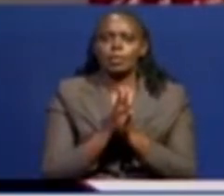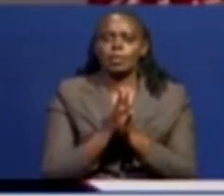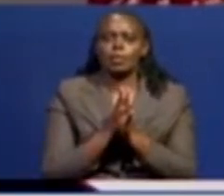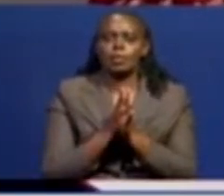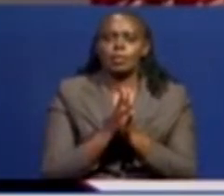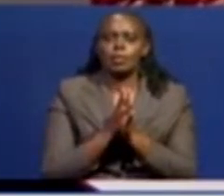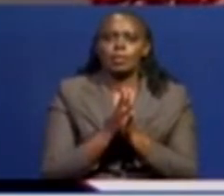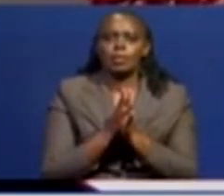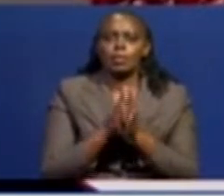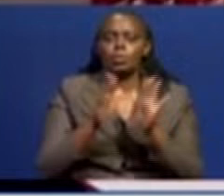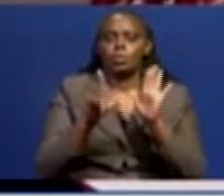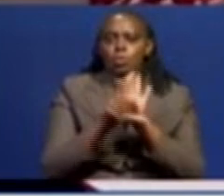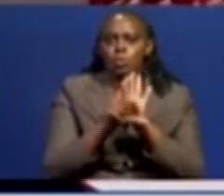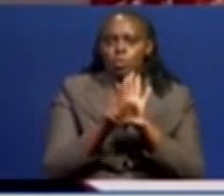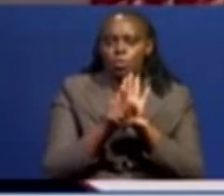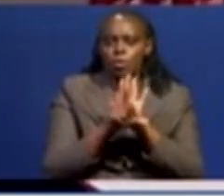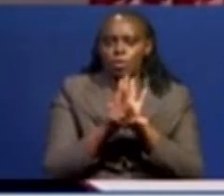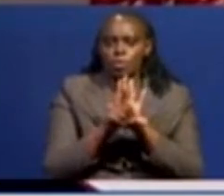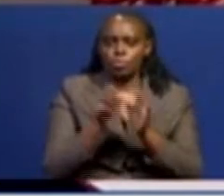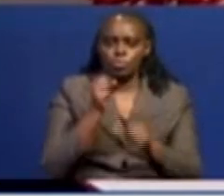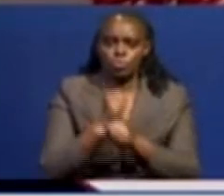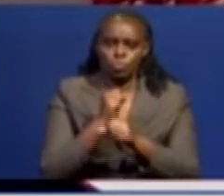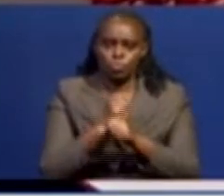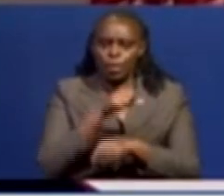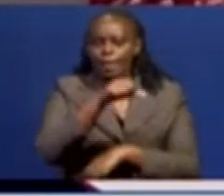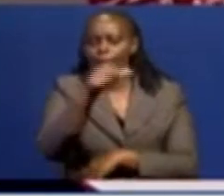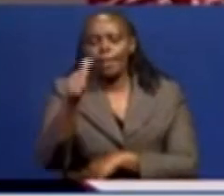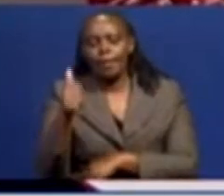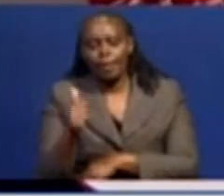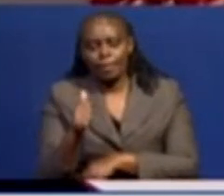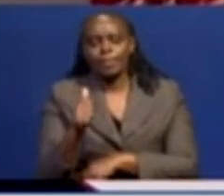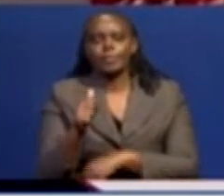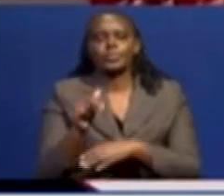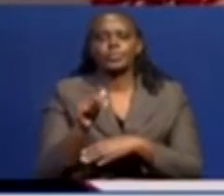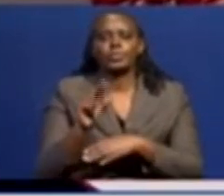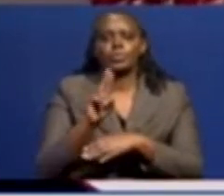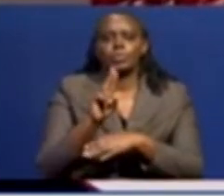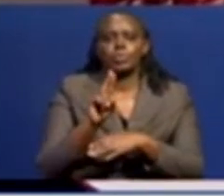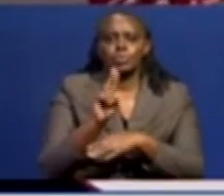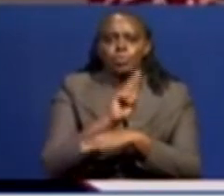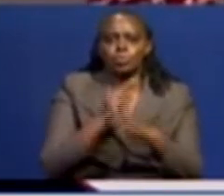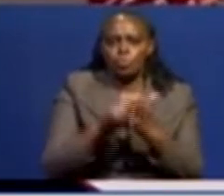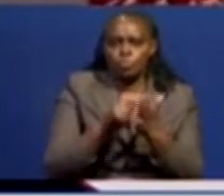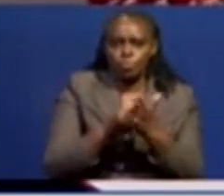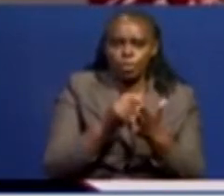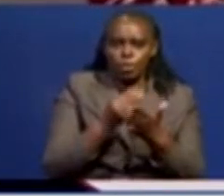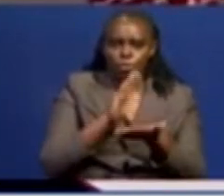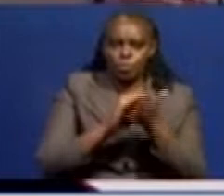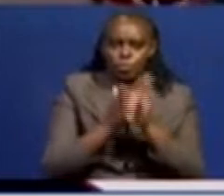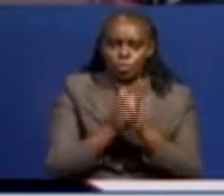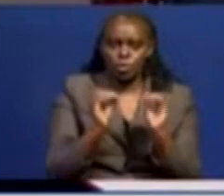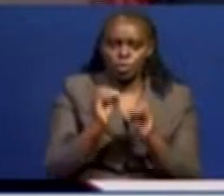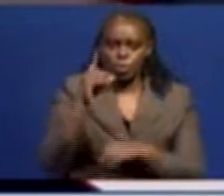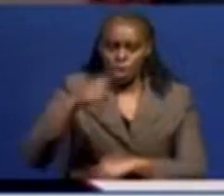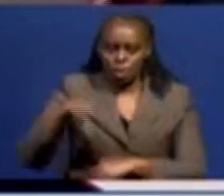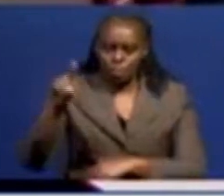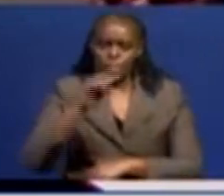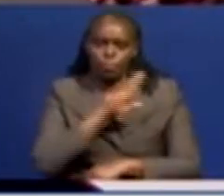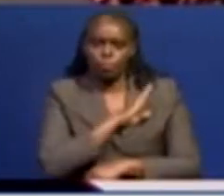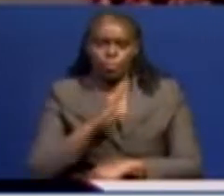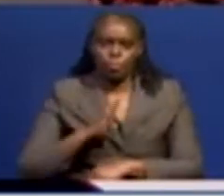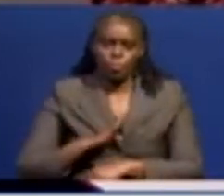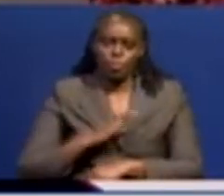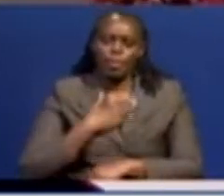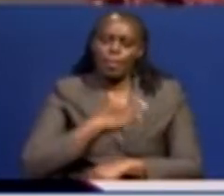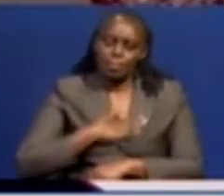and the county statutes to undertake any spending without the approval of the board. Kindly lead